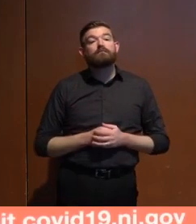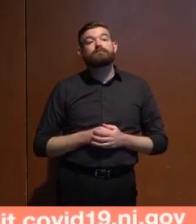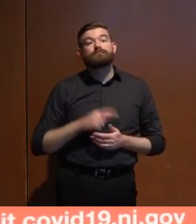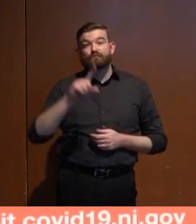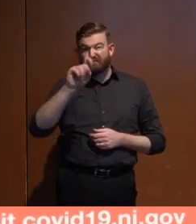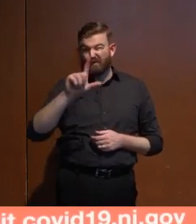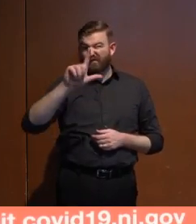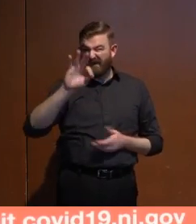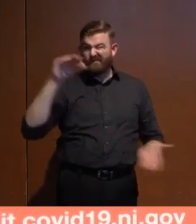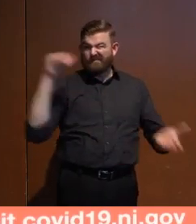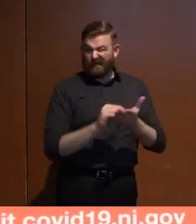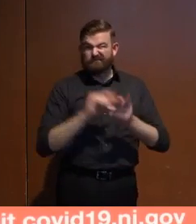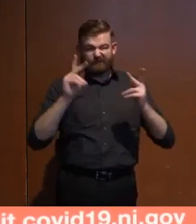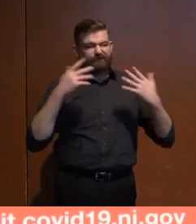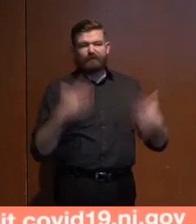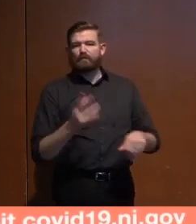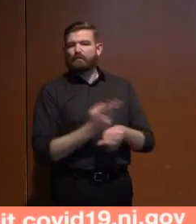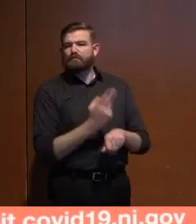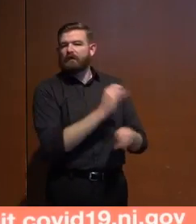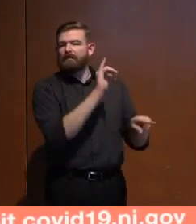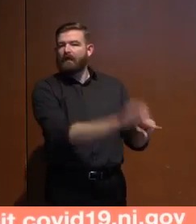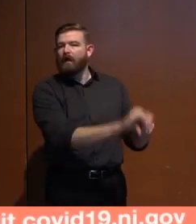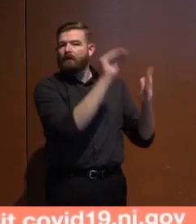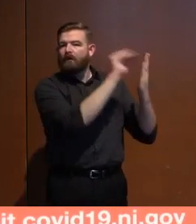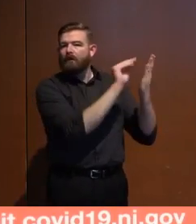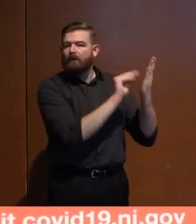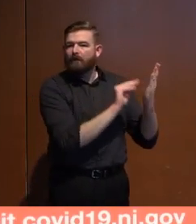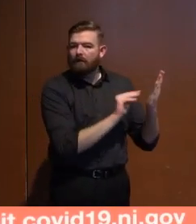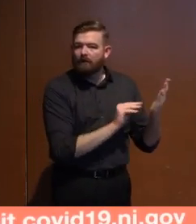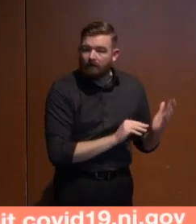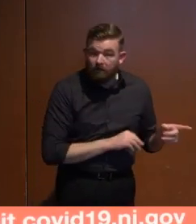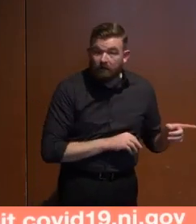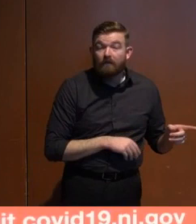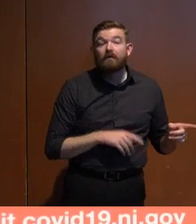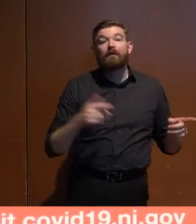For businesses, there's a business information hub,